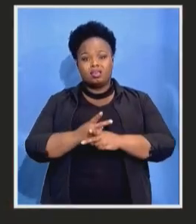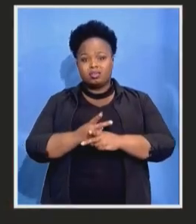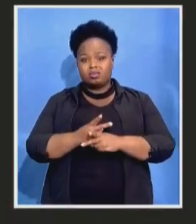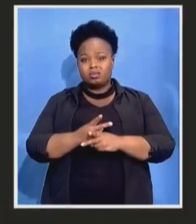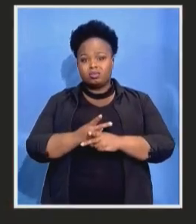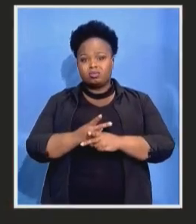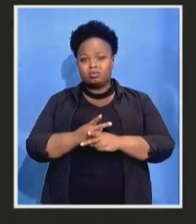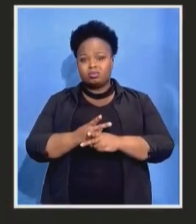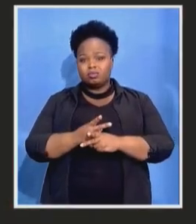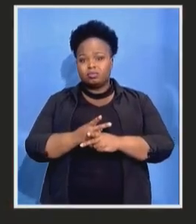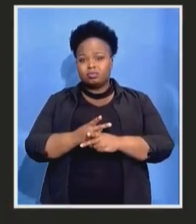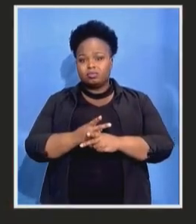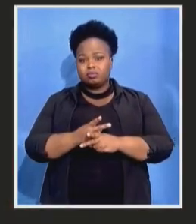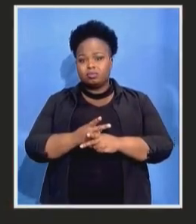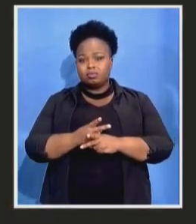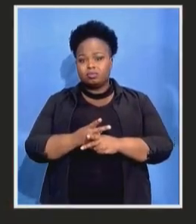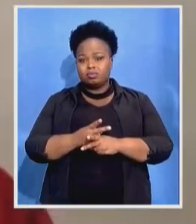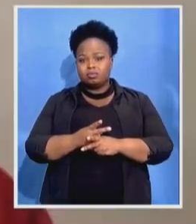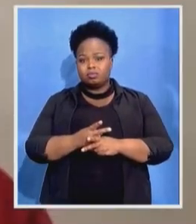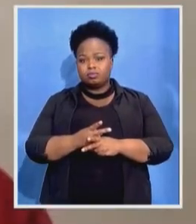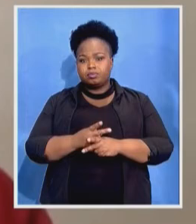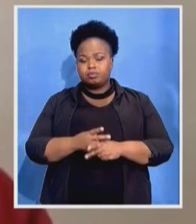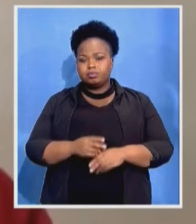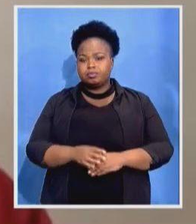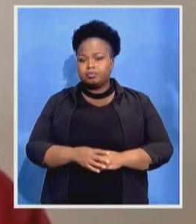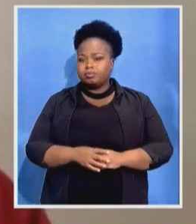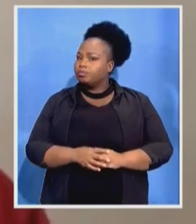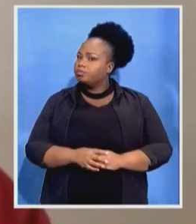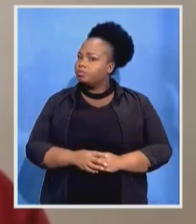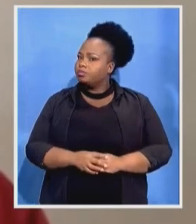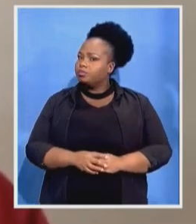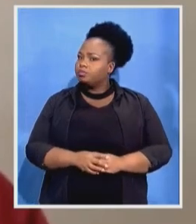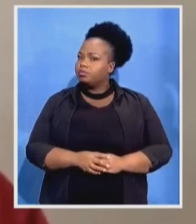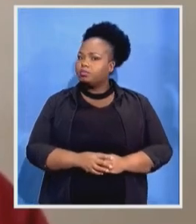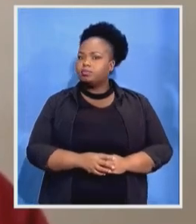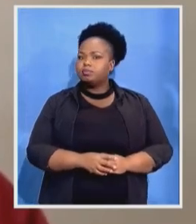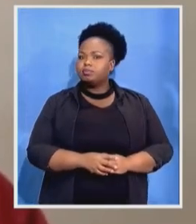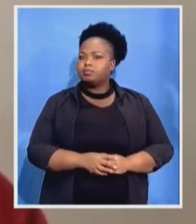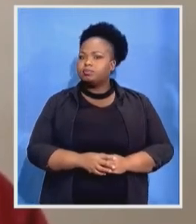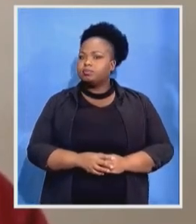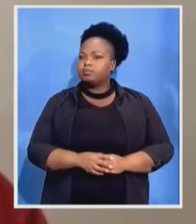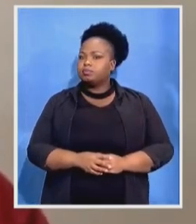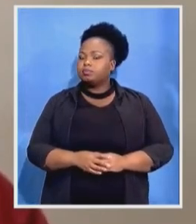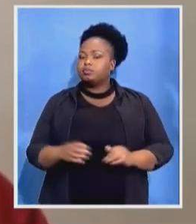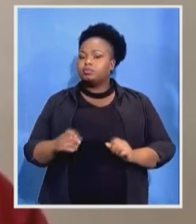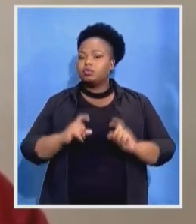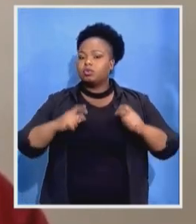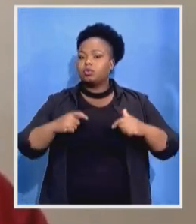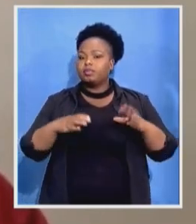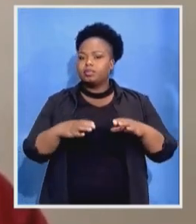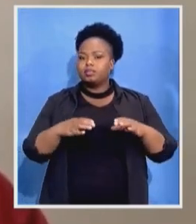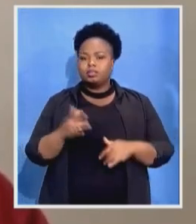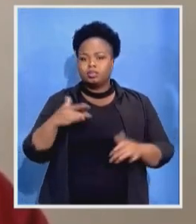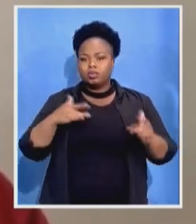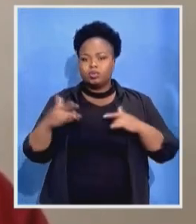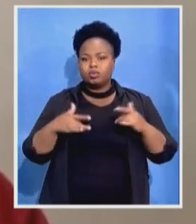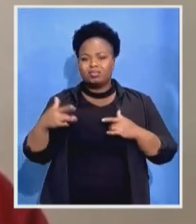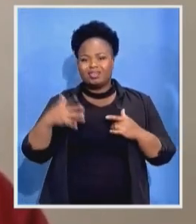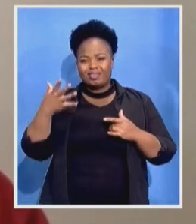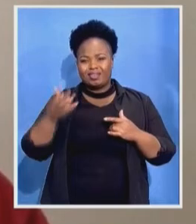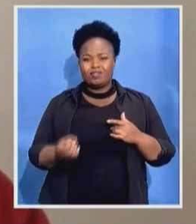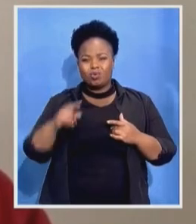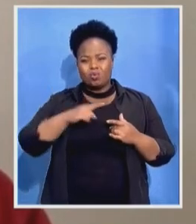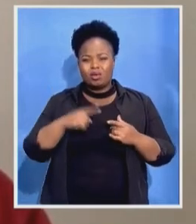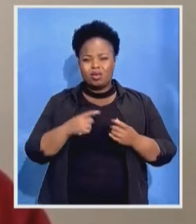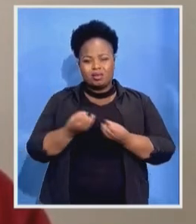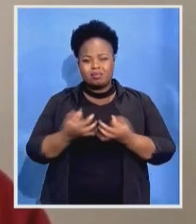The Central Committee expressed its serious concerns at what we see as growing vandalization and sometimes